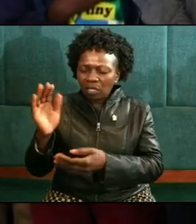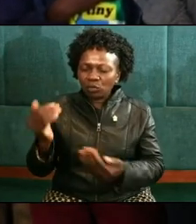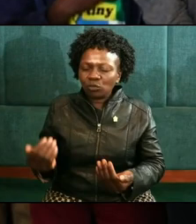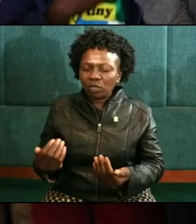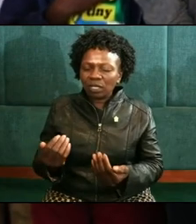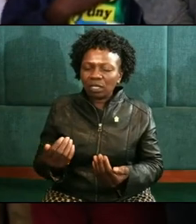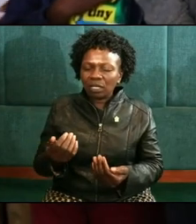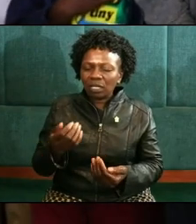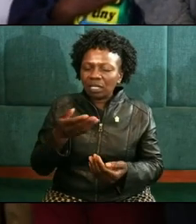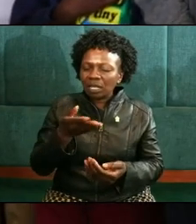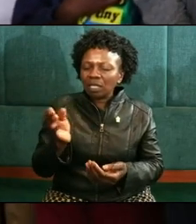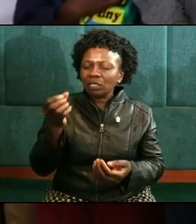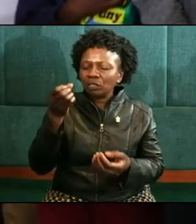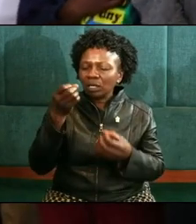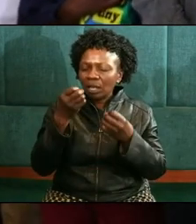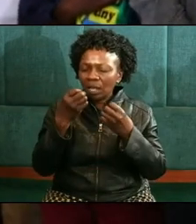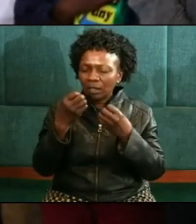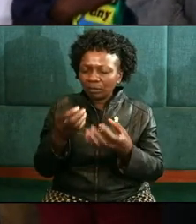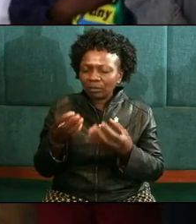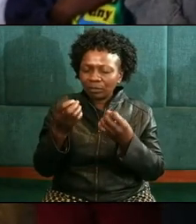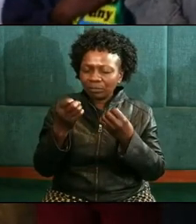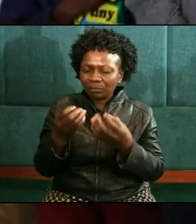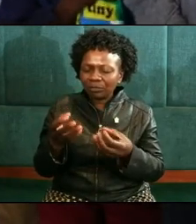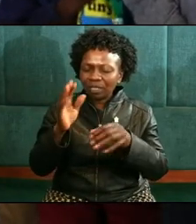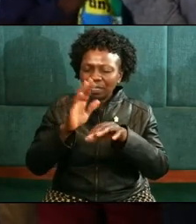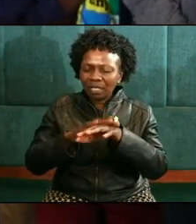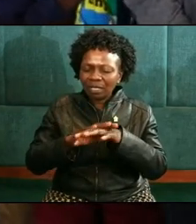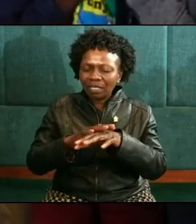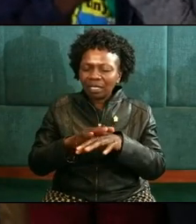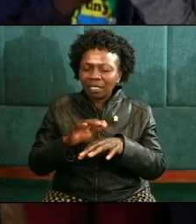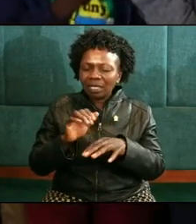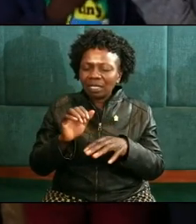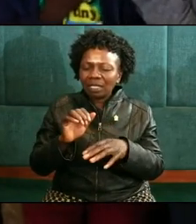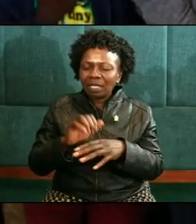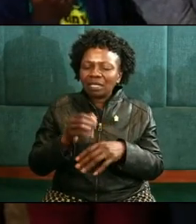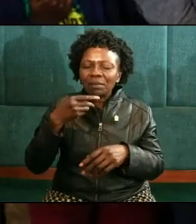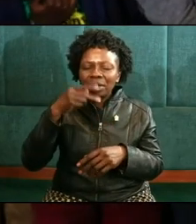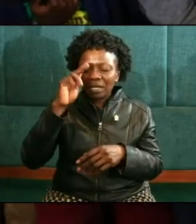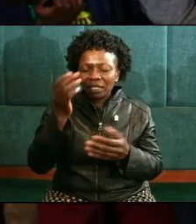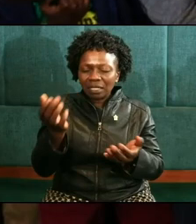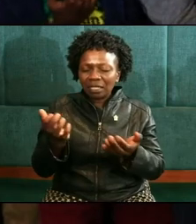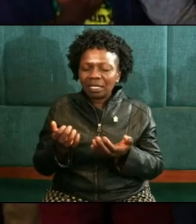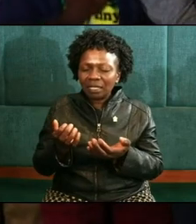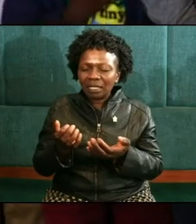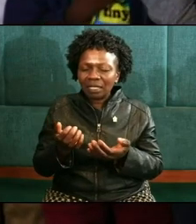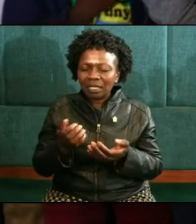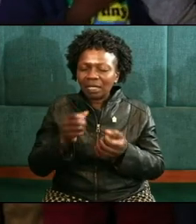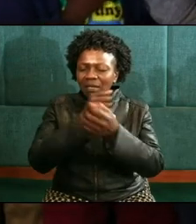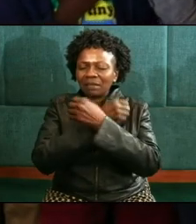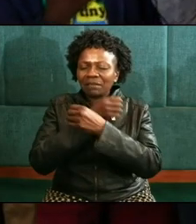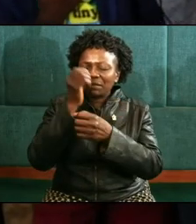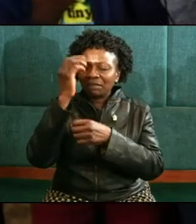There are so many things that these parents need. Yes, loving Father, hear them.